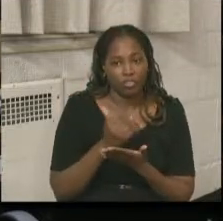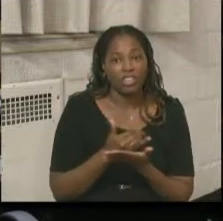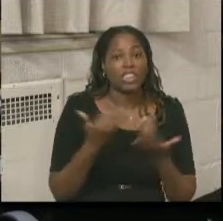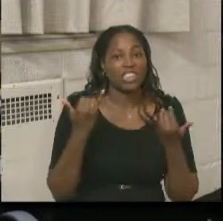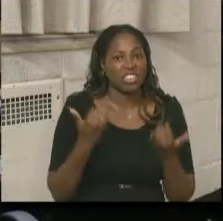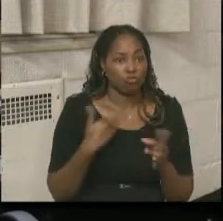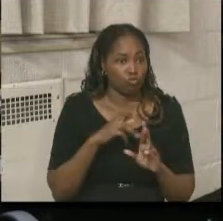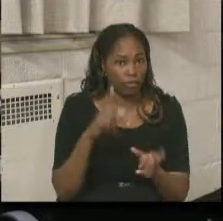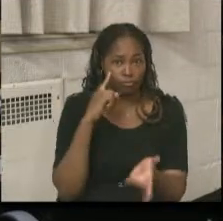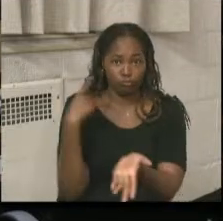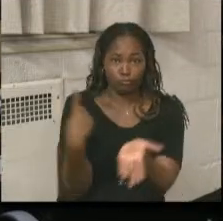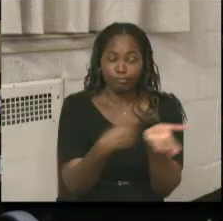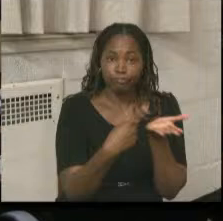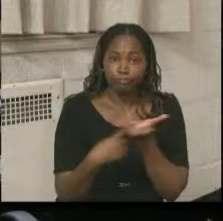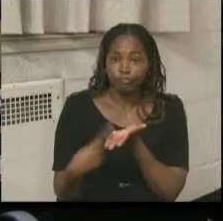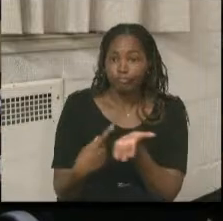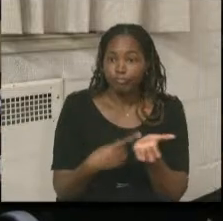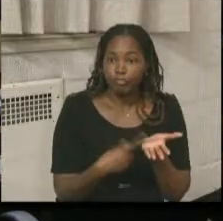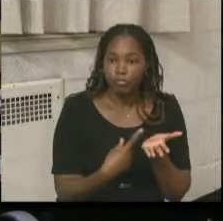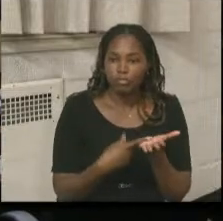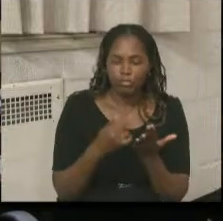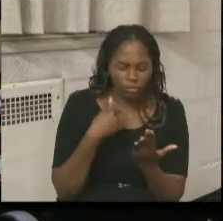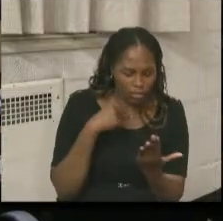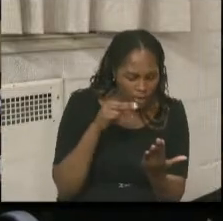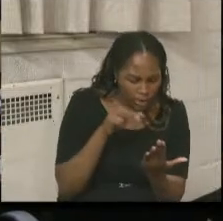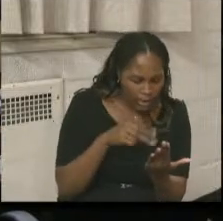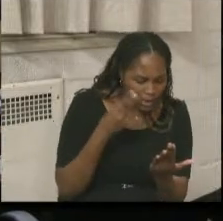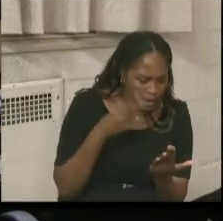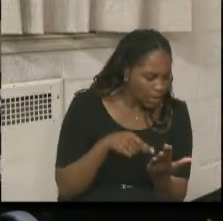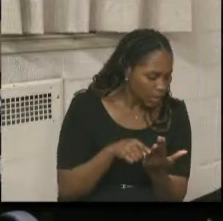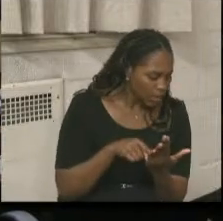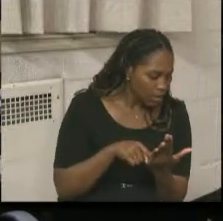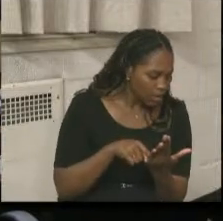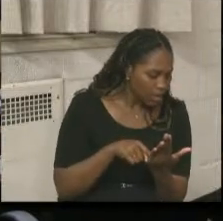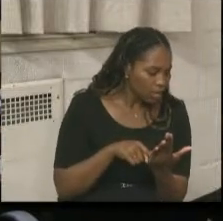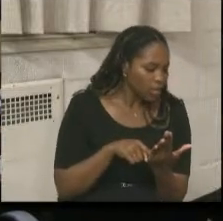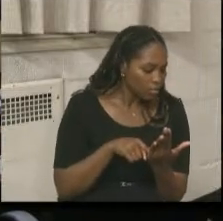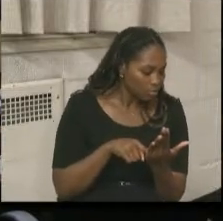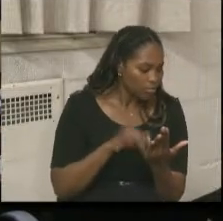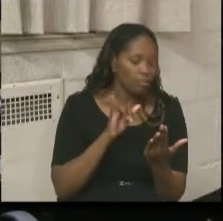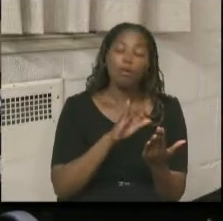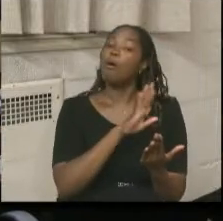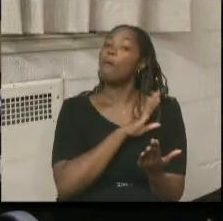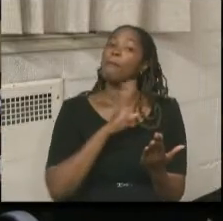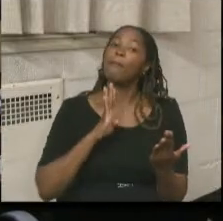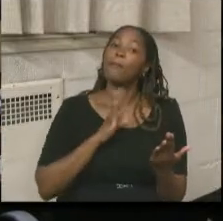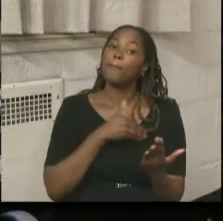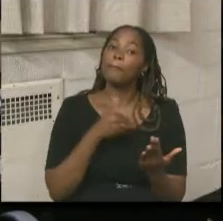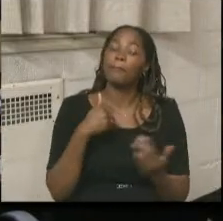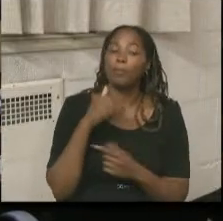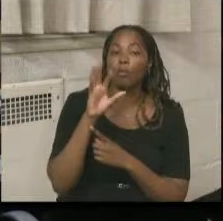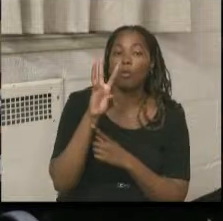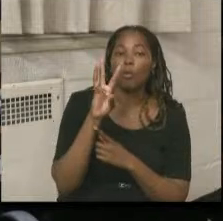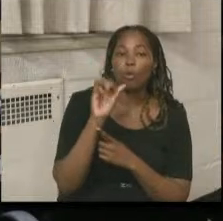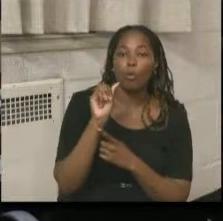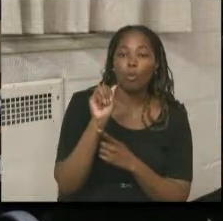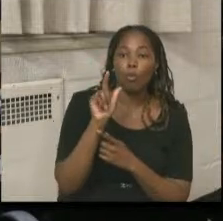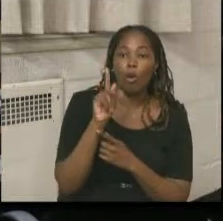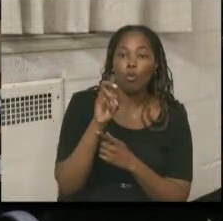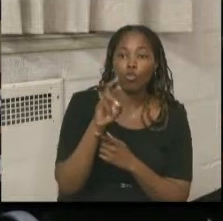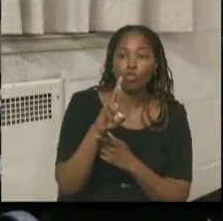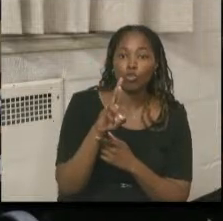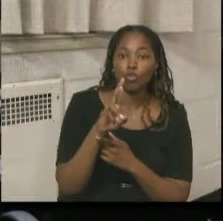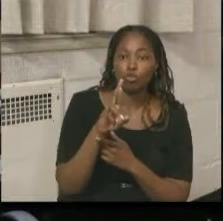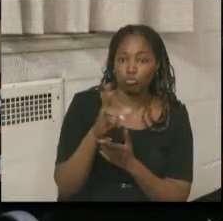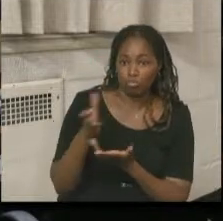for discussion, and I see Board Member Walker, and we'll